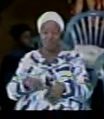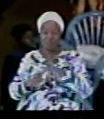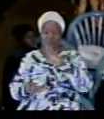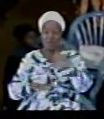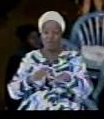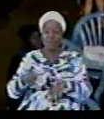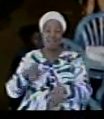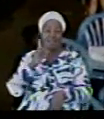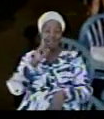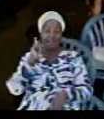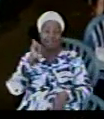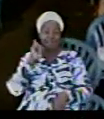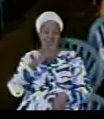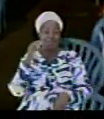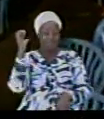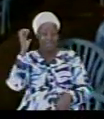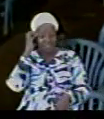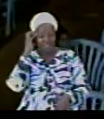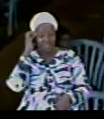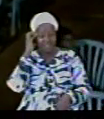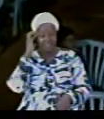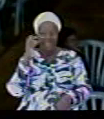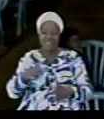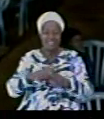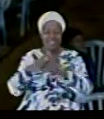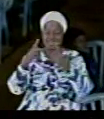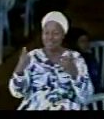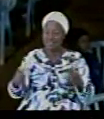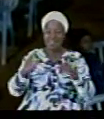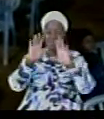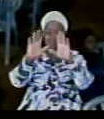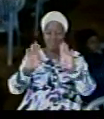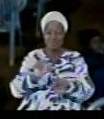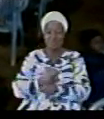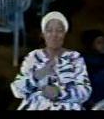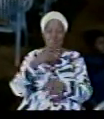hear. Spectacular miracles are coming on your way.